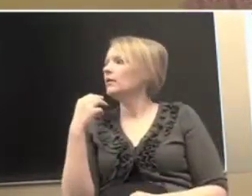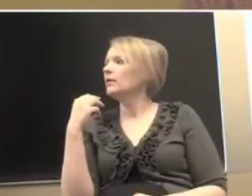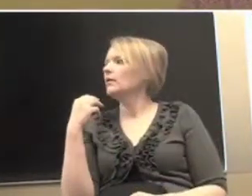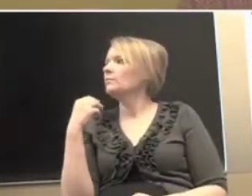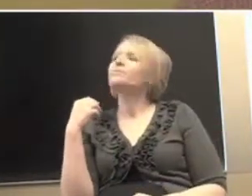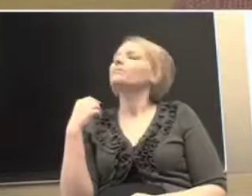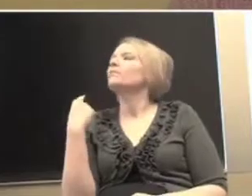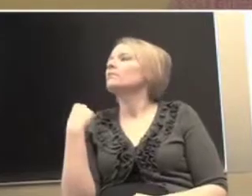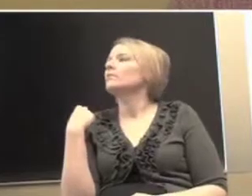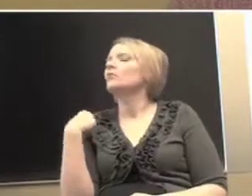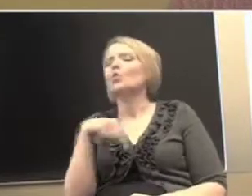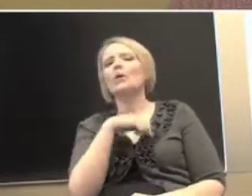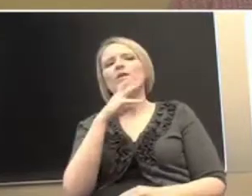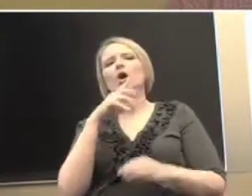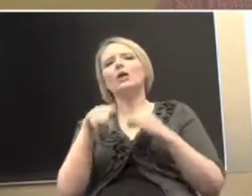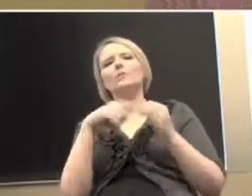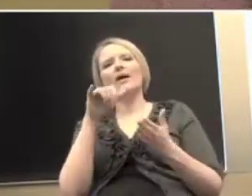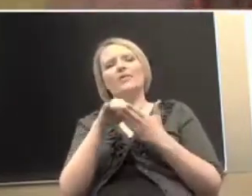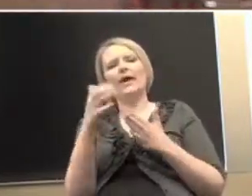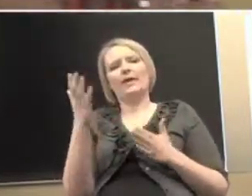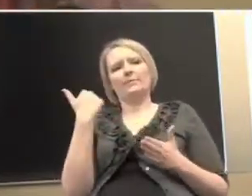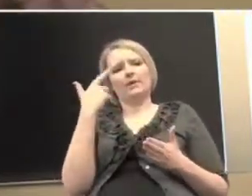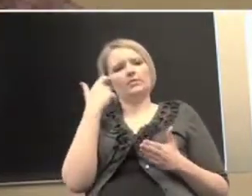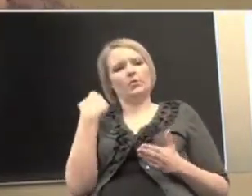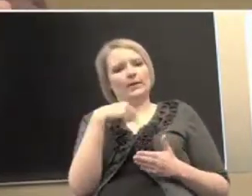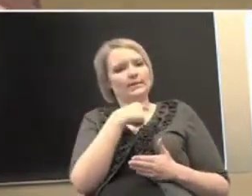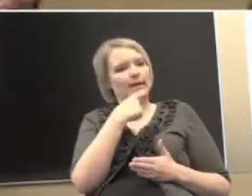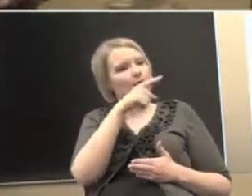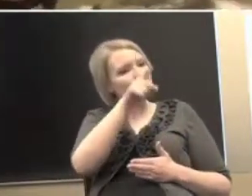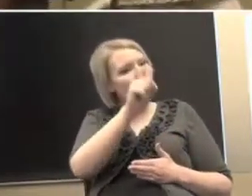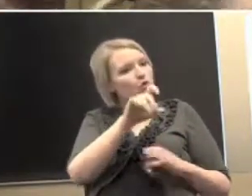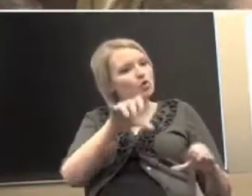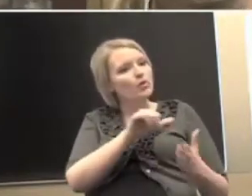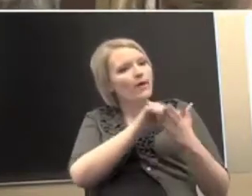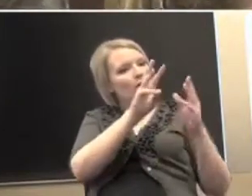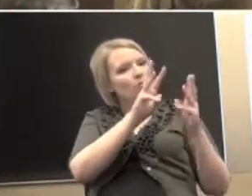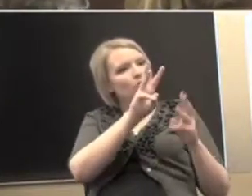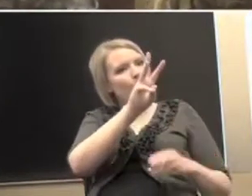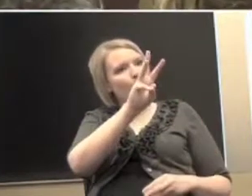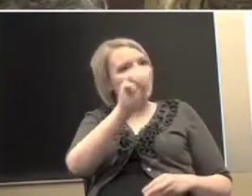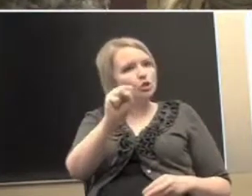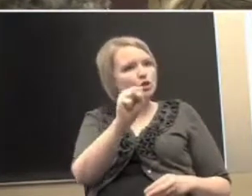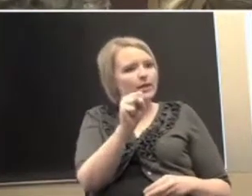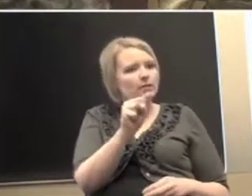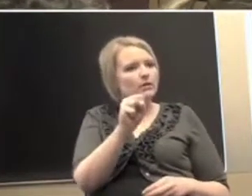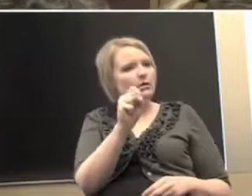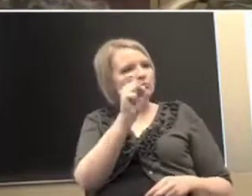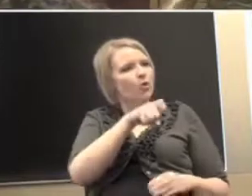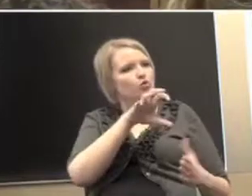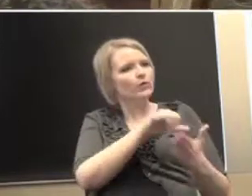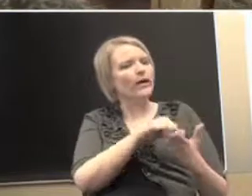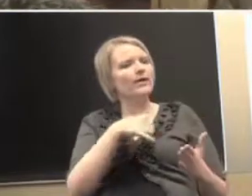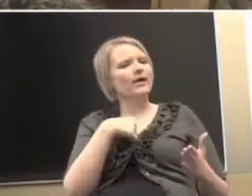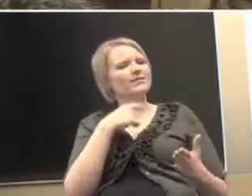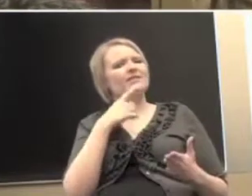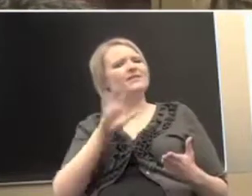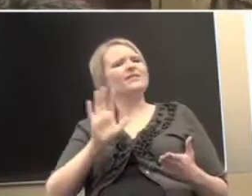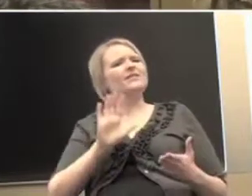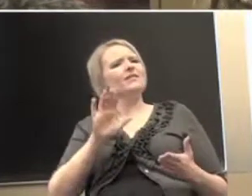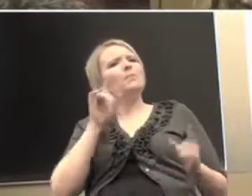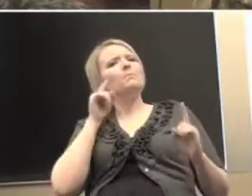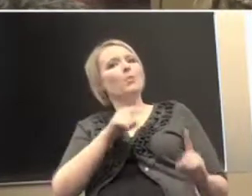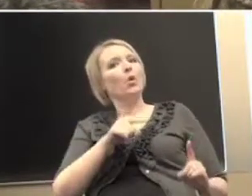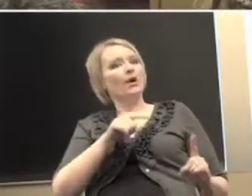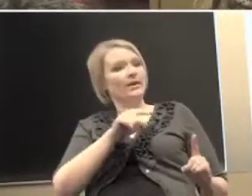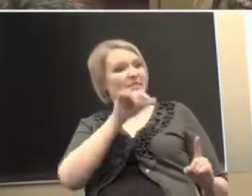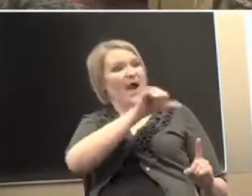really, because the first thing was, wait, they're supposed to do the worksheet, or what about that science thing? That was somebody that's in the group, and I said, but the point here isn't so much, we